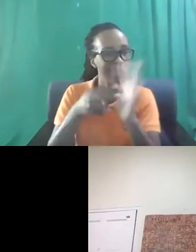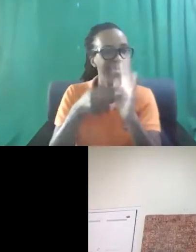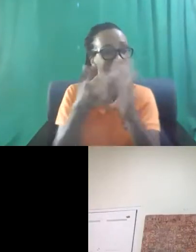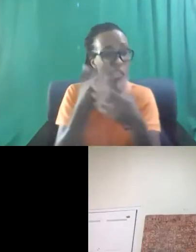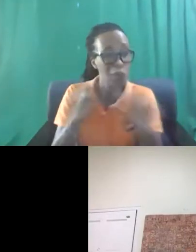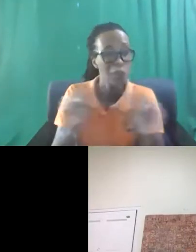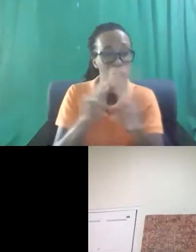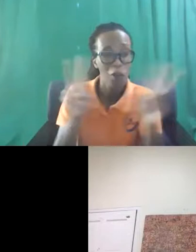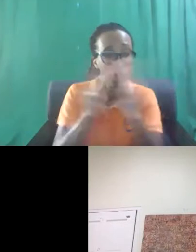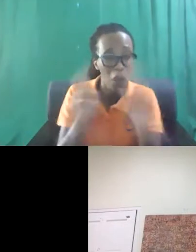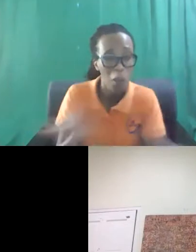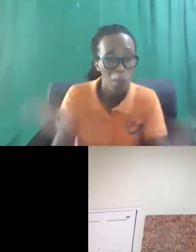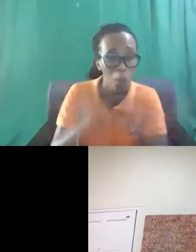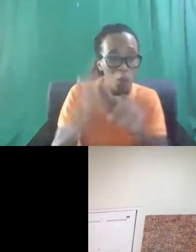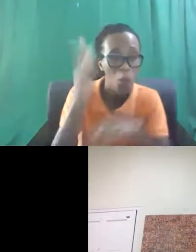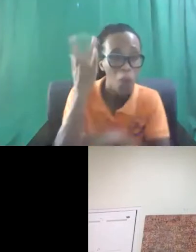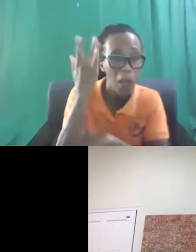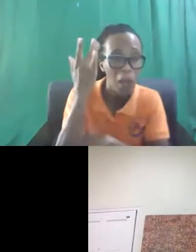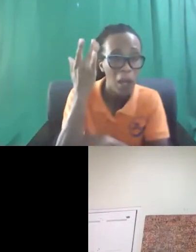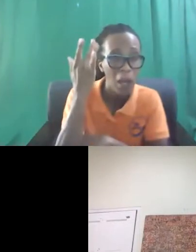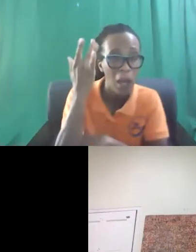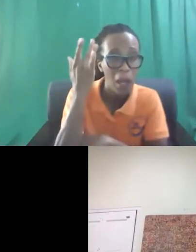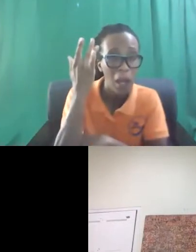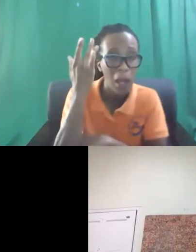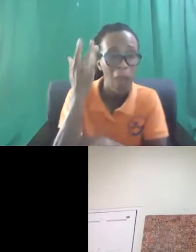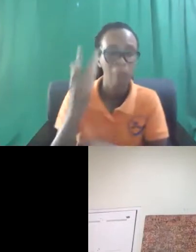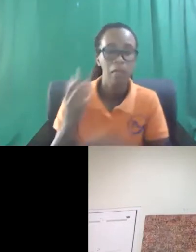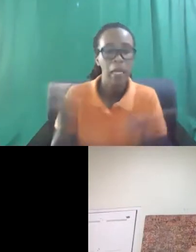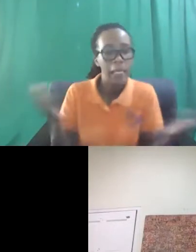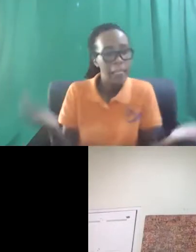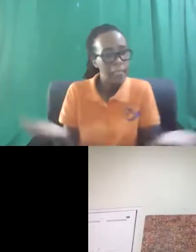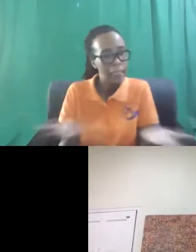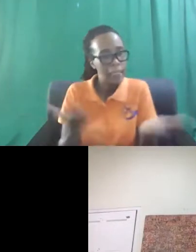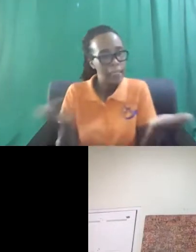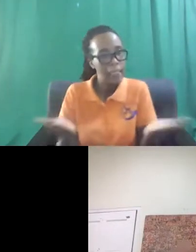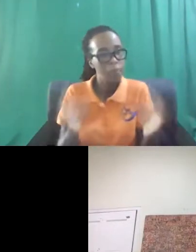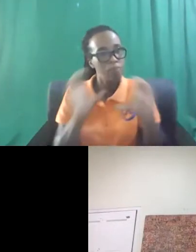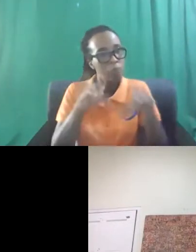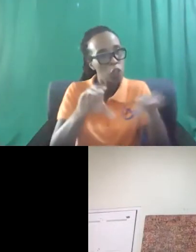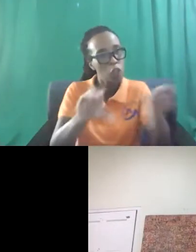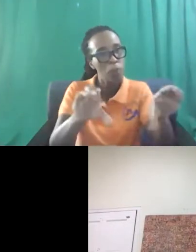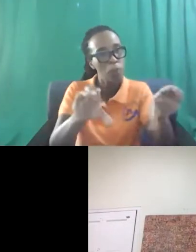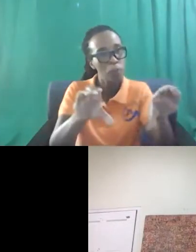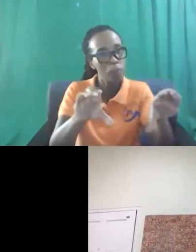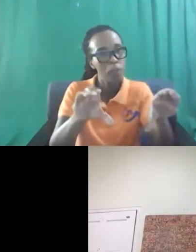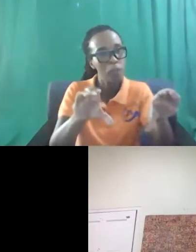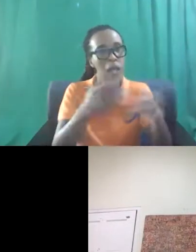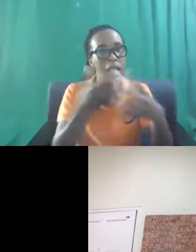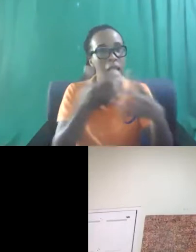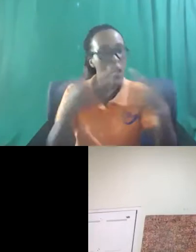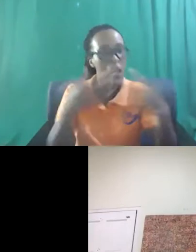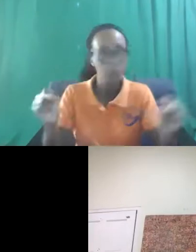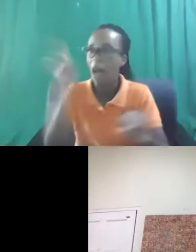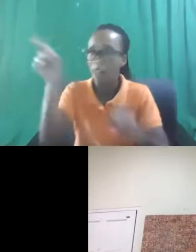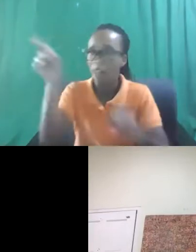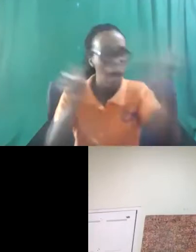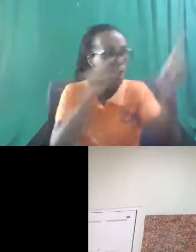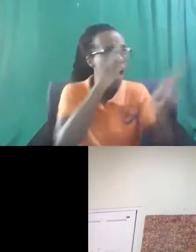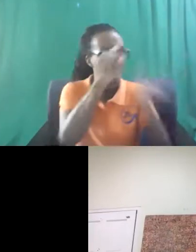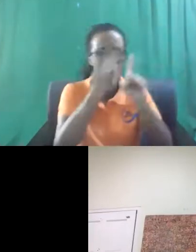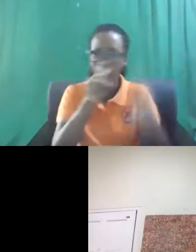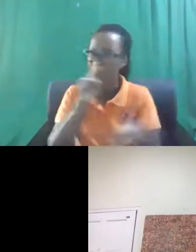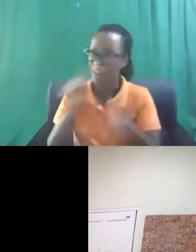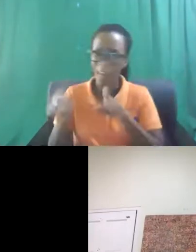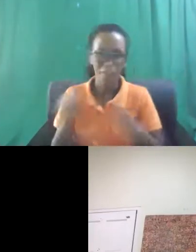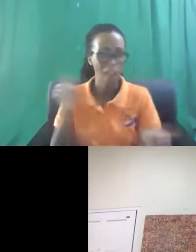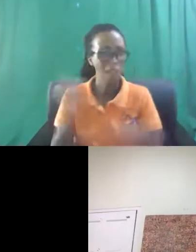linguistics is to be a person in the Caribbean. Linguistics is everywhere. Linguistics is vital, and linguistics has things